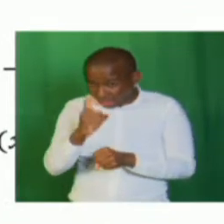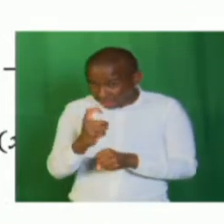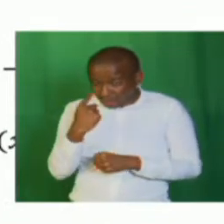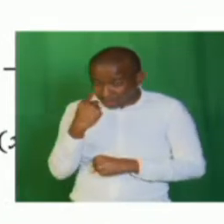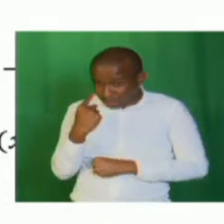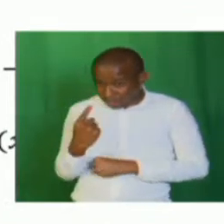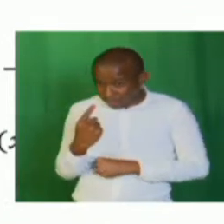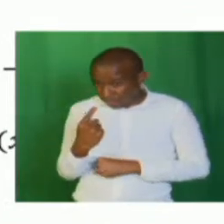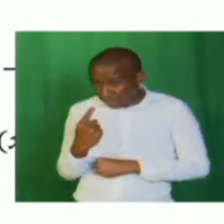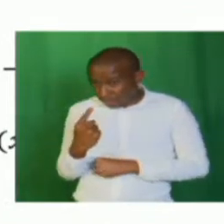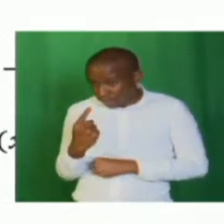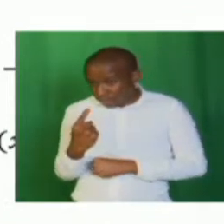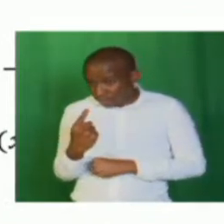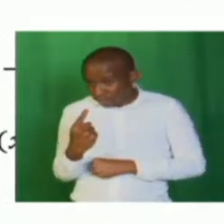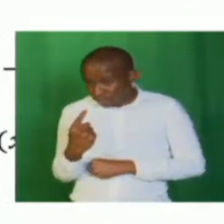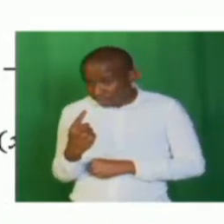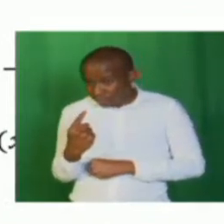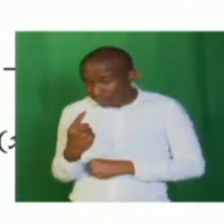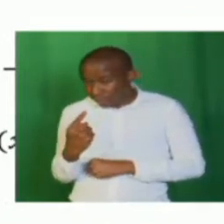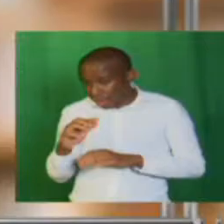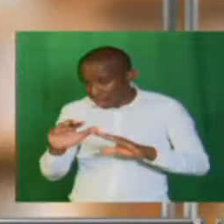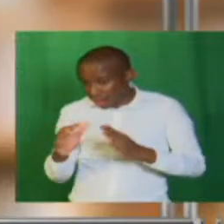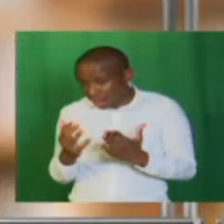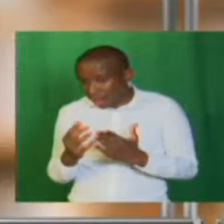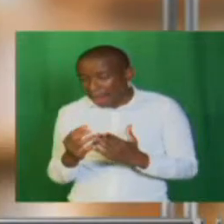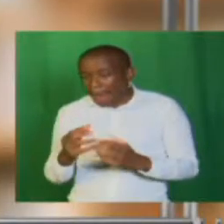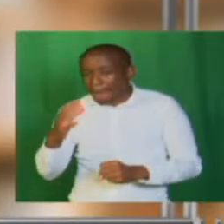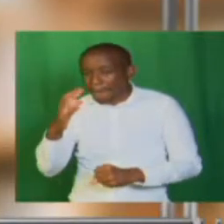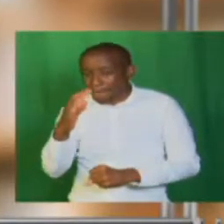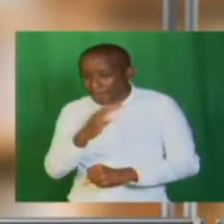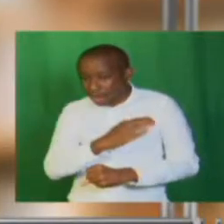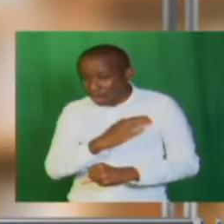inverse, we denote it by the power